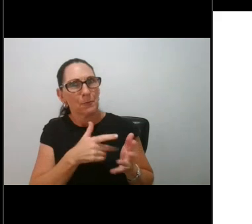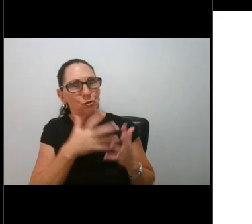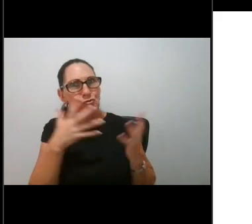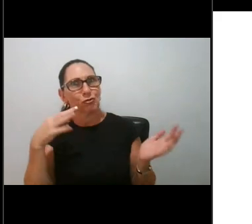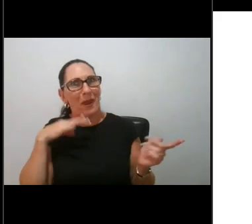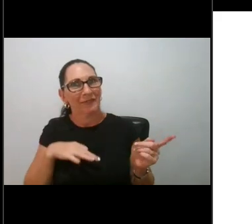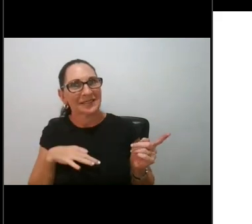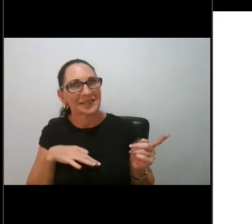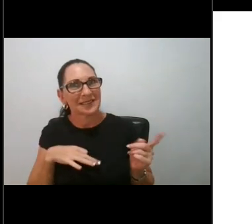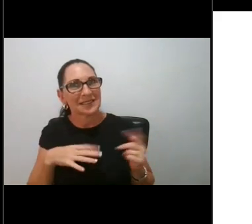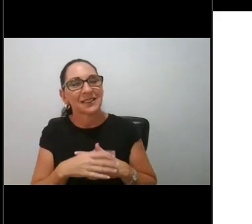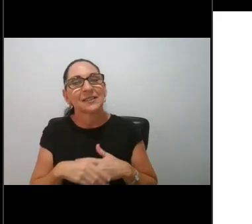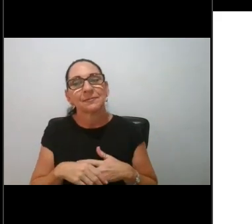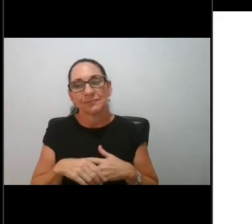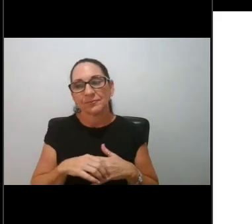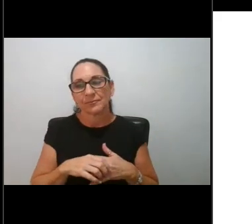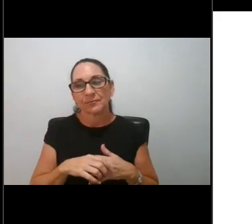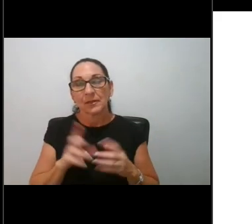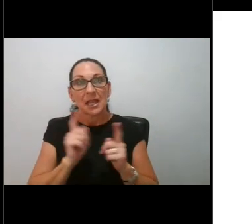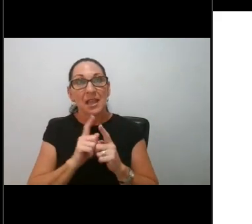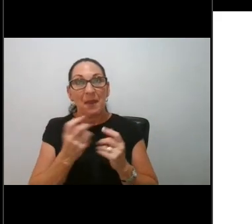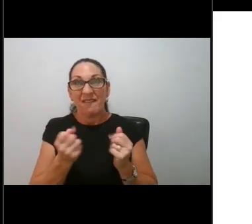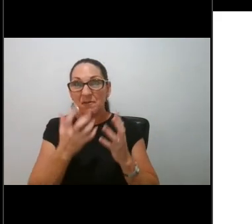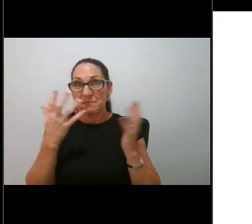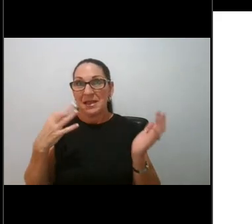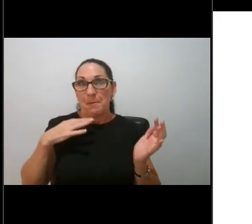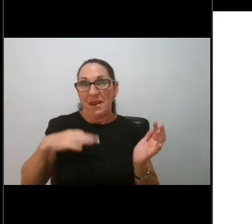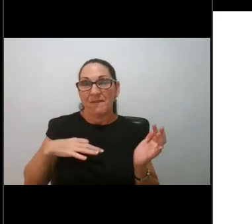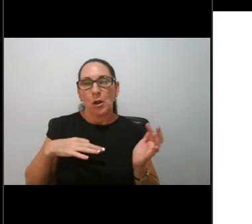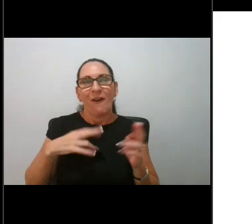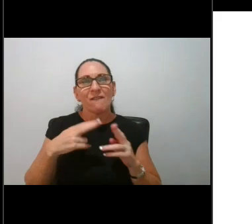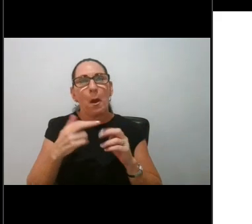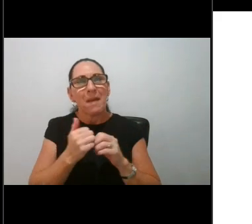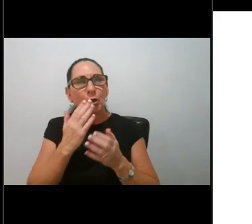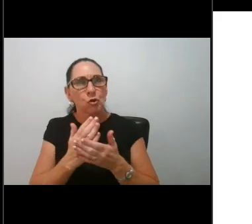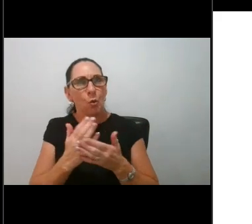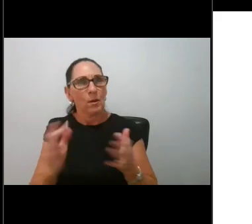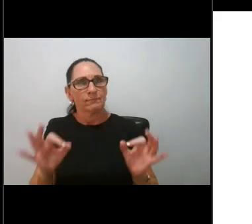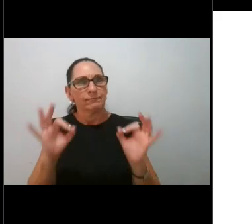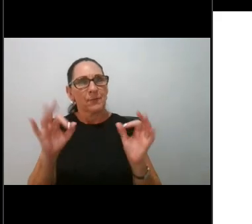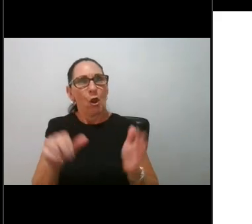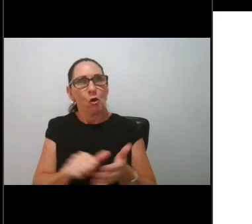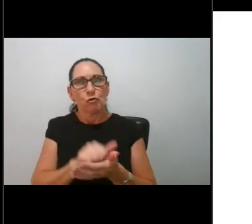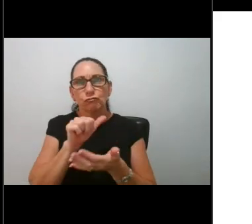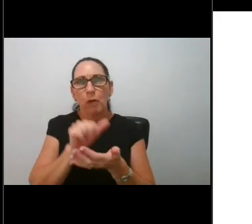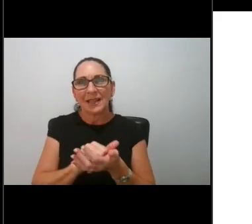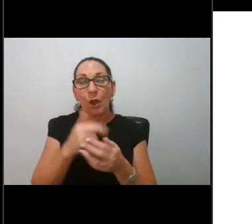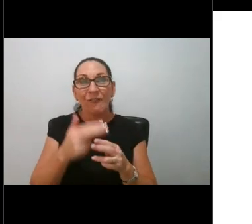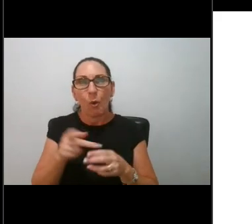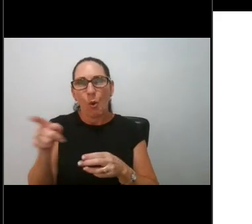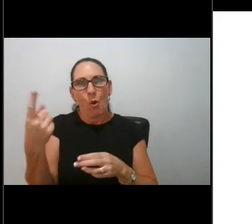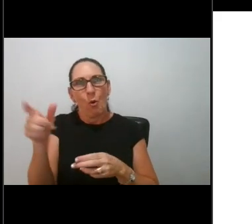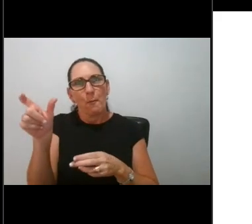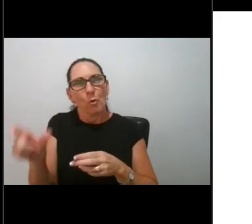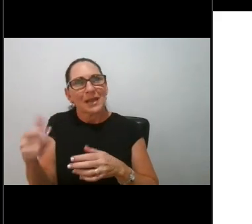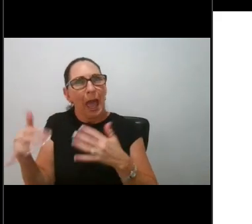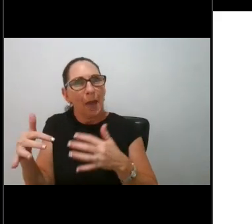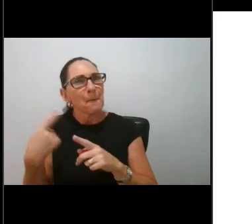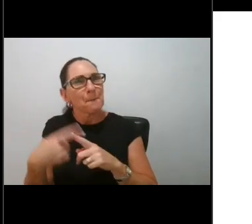There's also a real benefit in terms of making things right, not just with the person you've harmed, but also with yourself. So